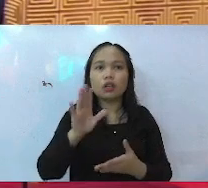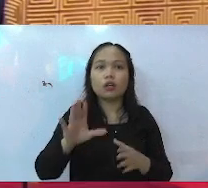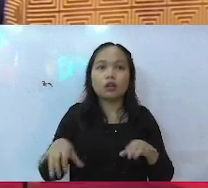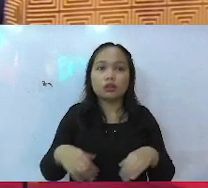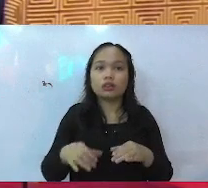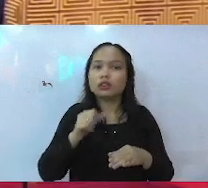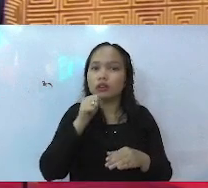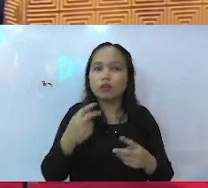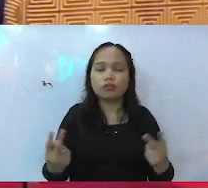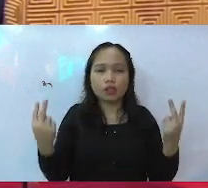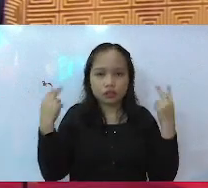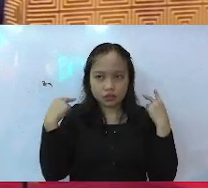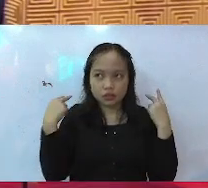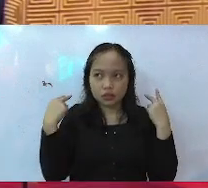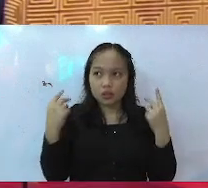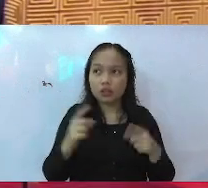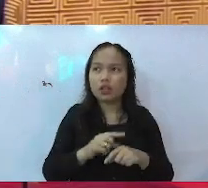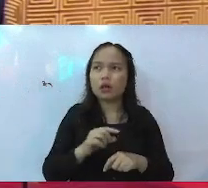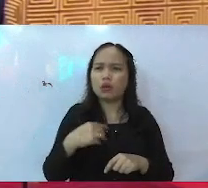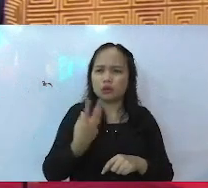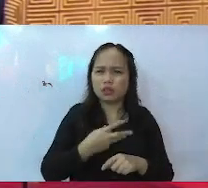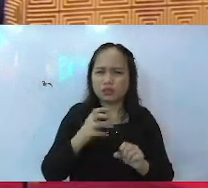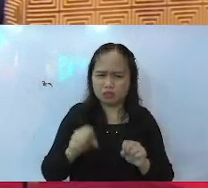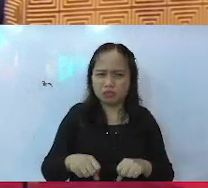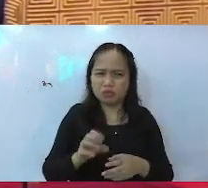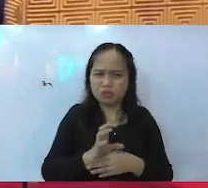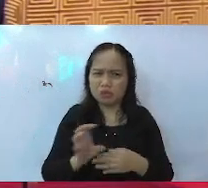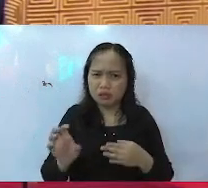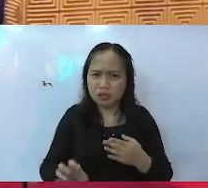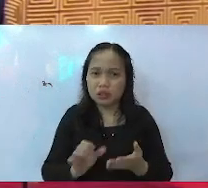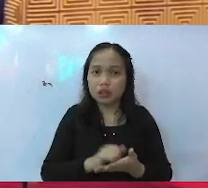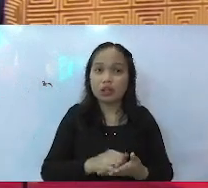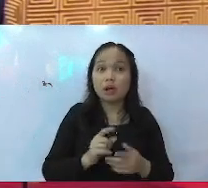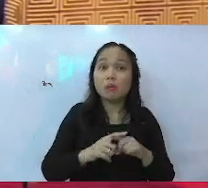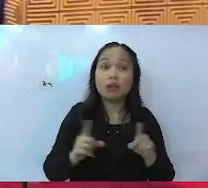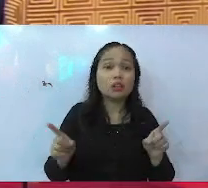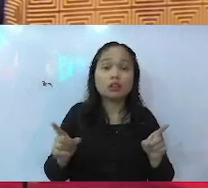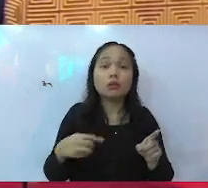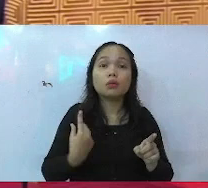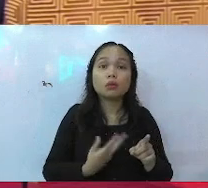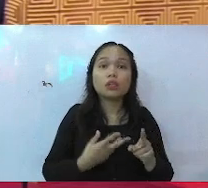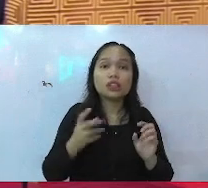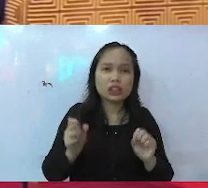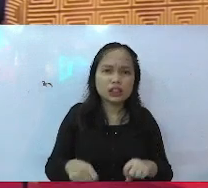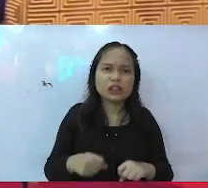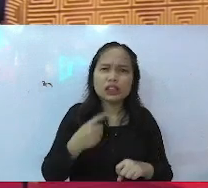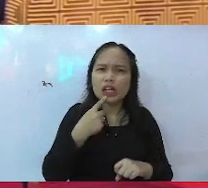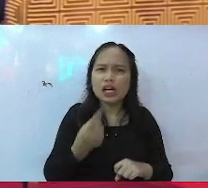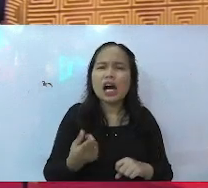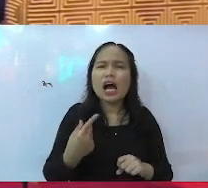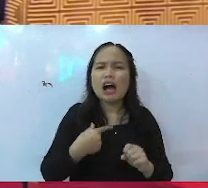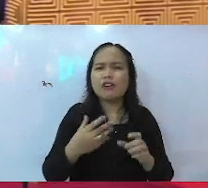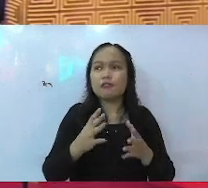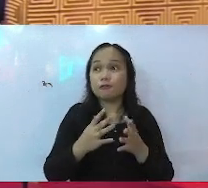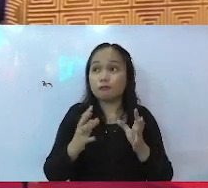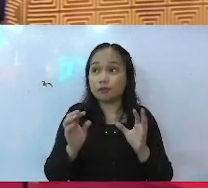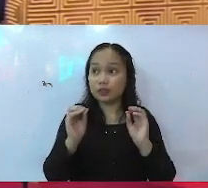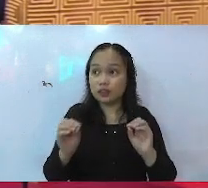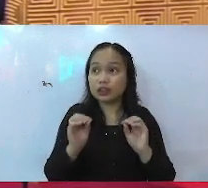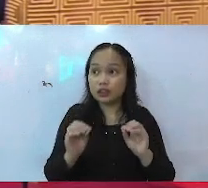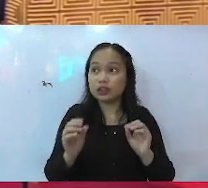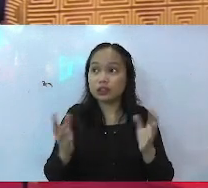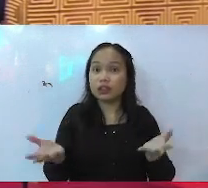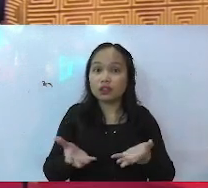in vain Amen pwede ng tapusin doun eh pero may in-emphasize ' ba may in-emphasize young